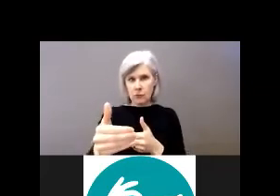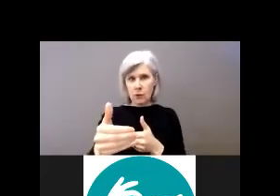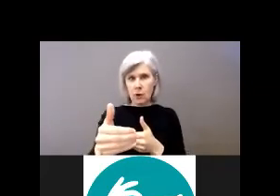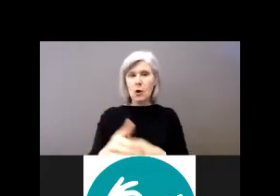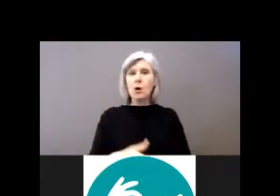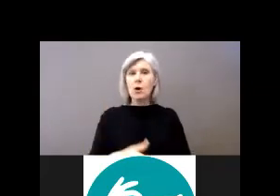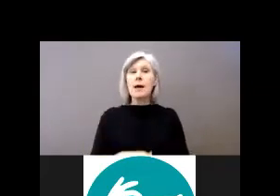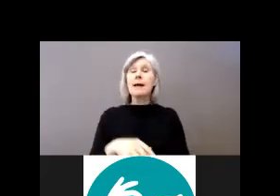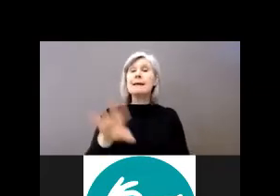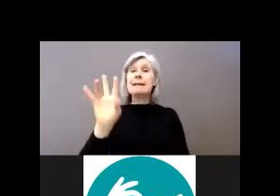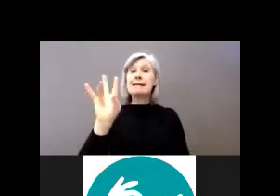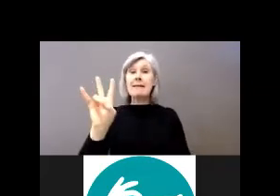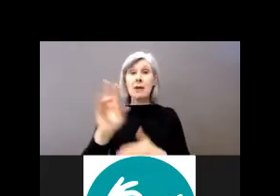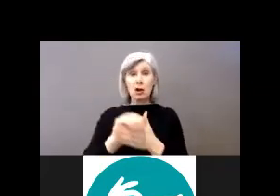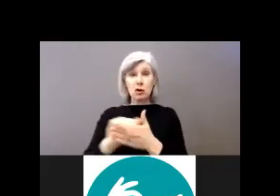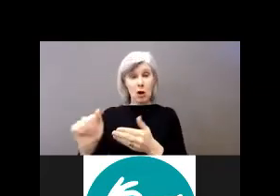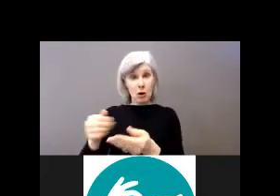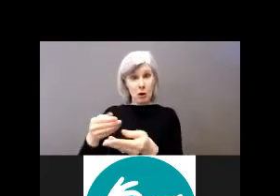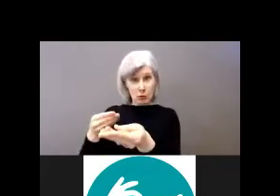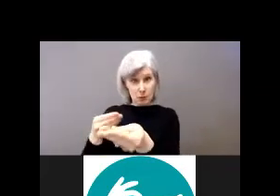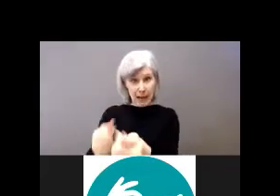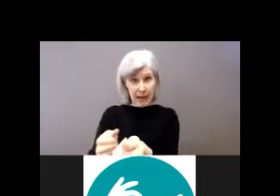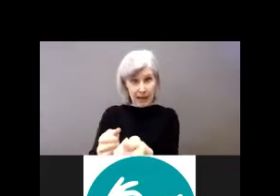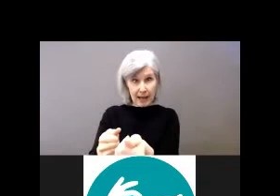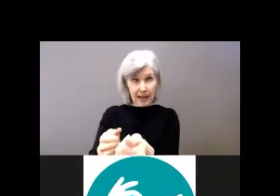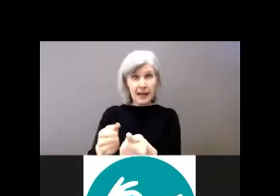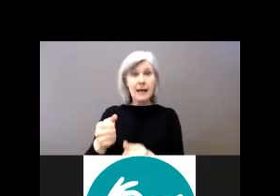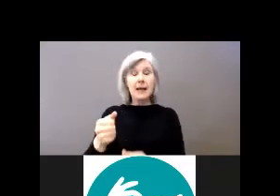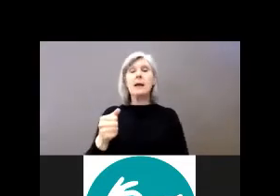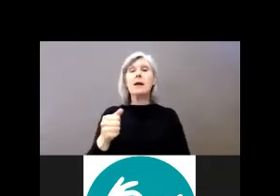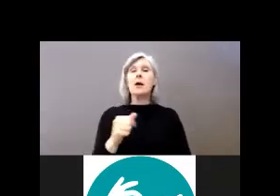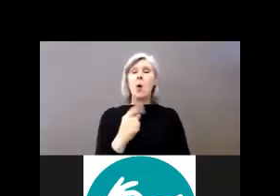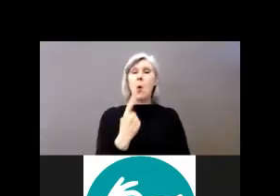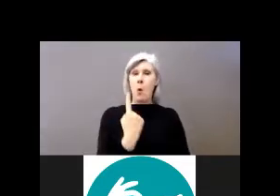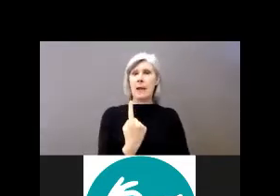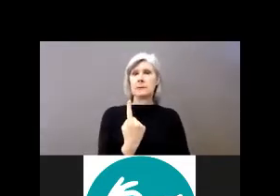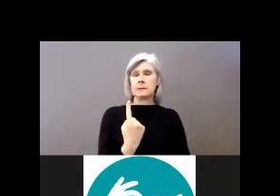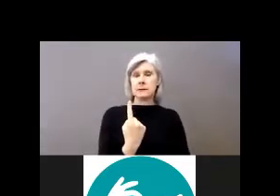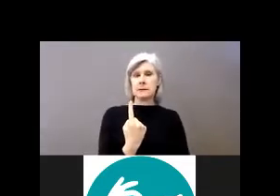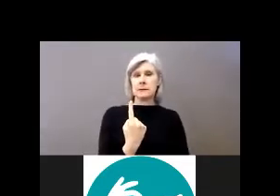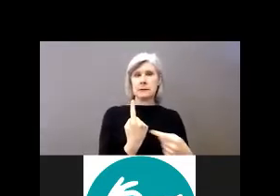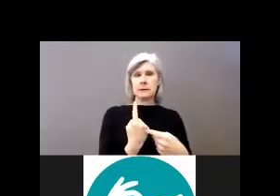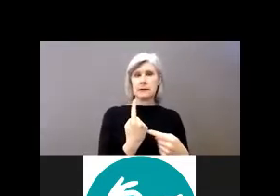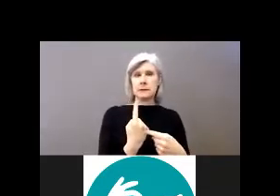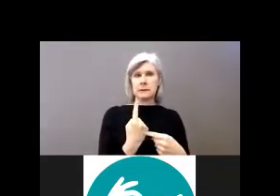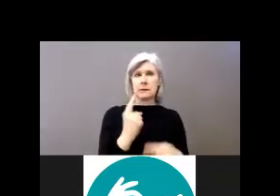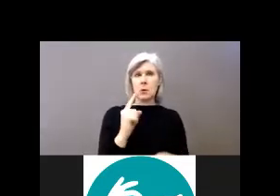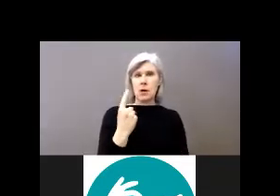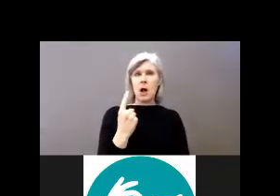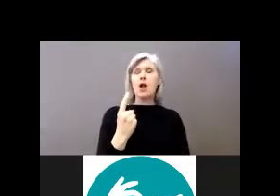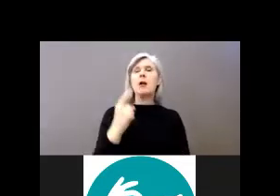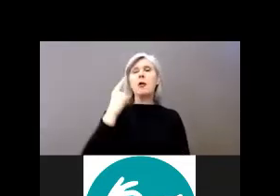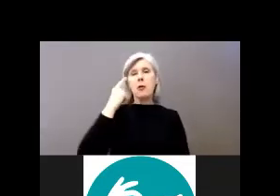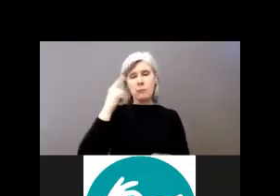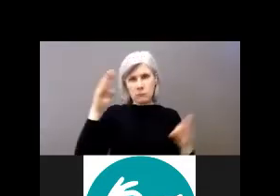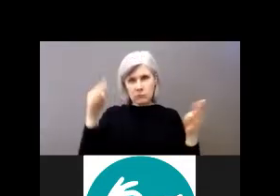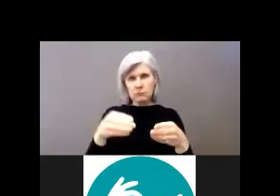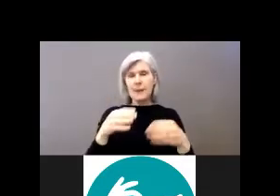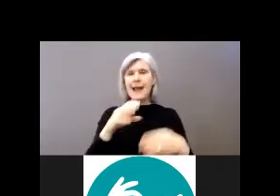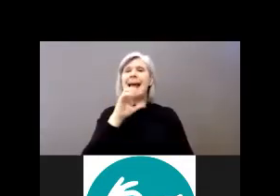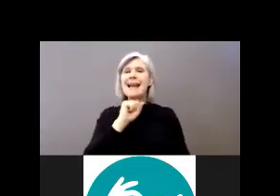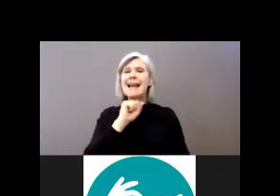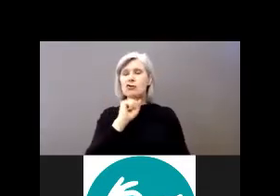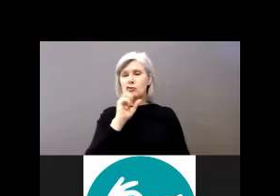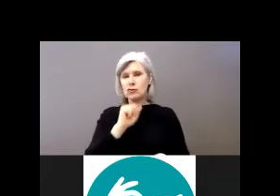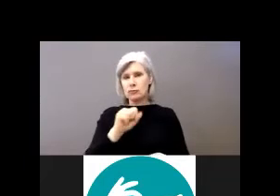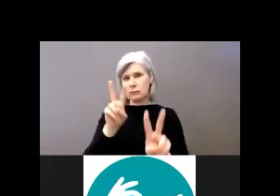on the 8 most expensive health conditions studied were due to ageism. And if you even reduce this by